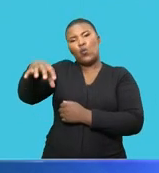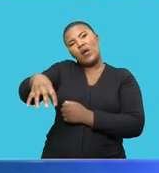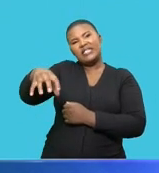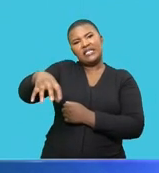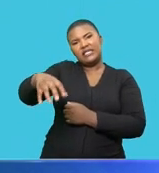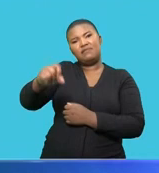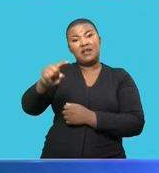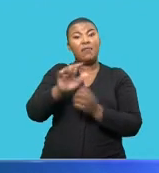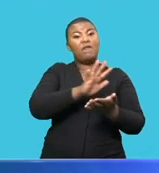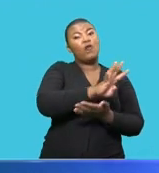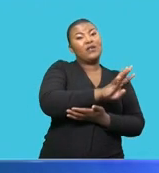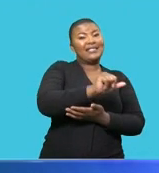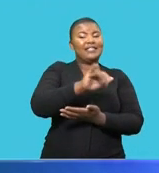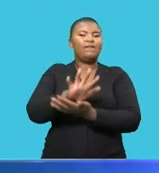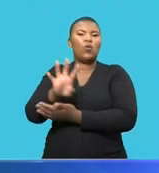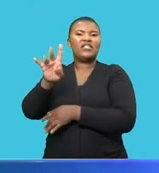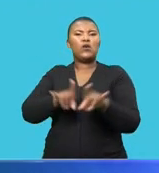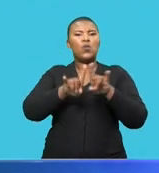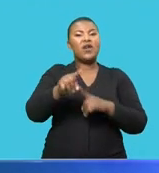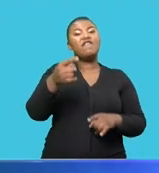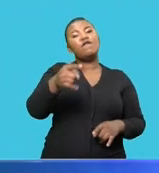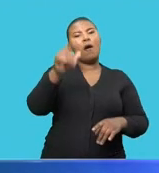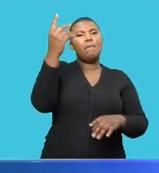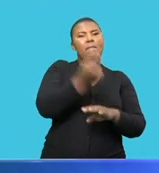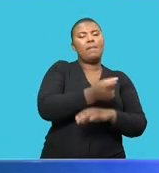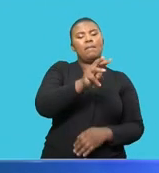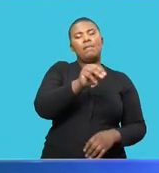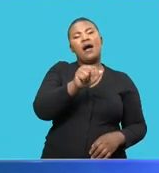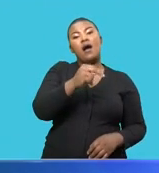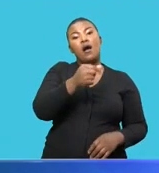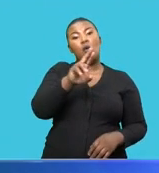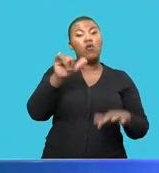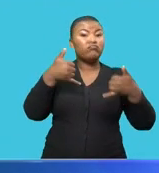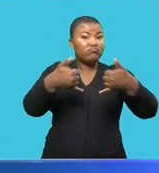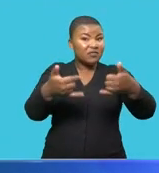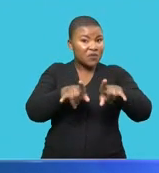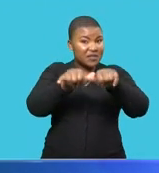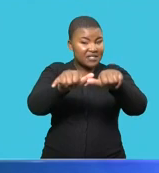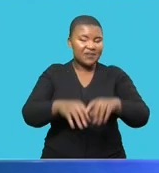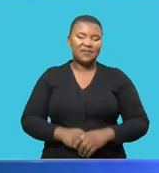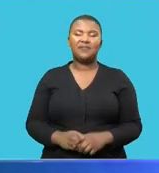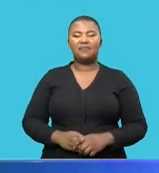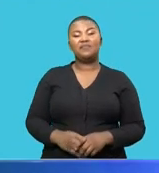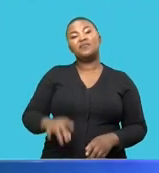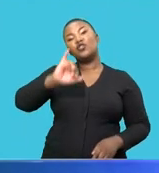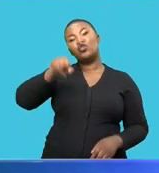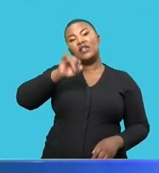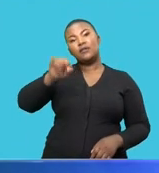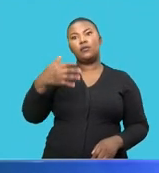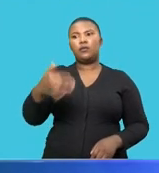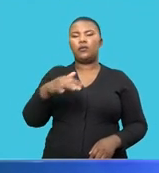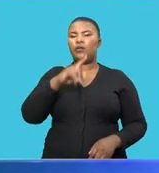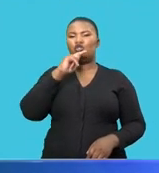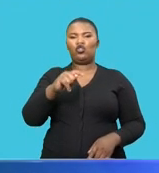pulsating 46-40 victory over Mangaung and retained the title as they won in Potchefstroom last year. Johannesburg got off to a